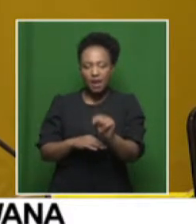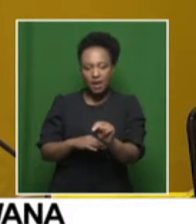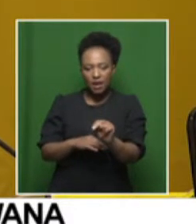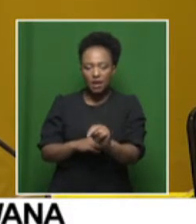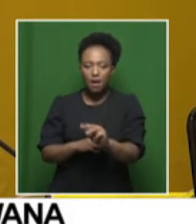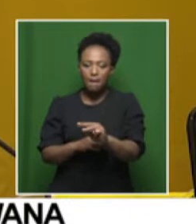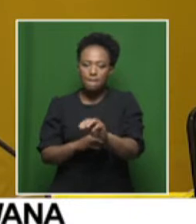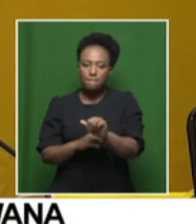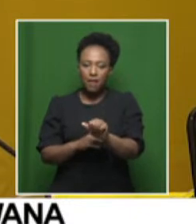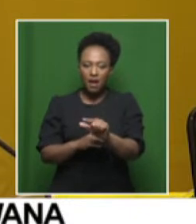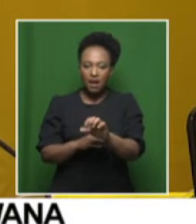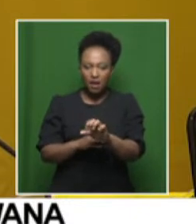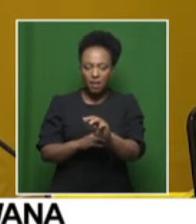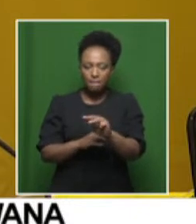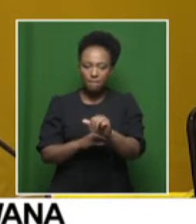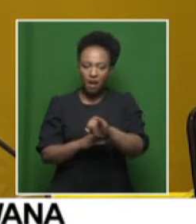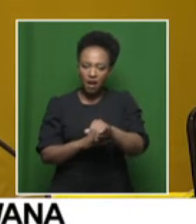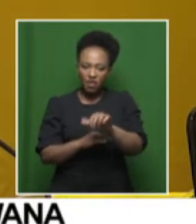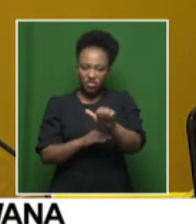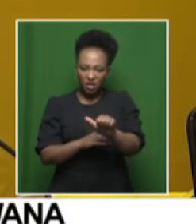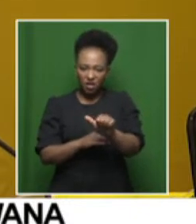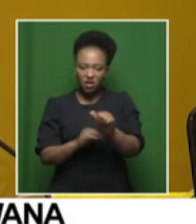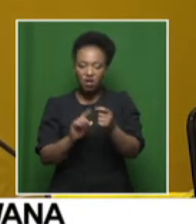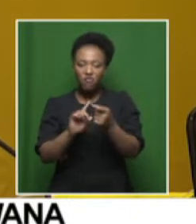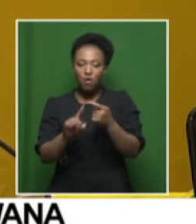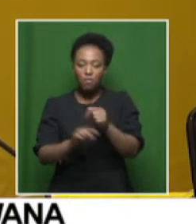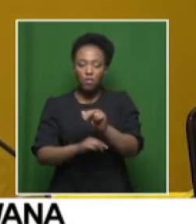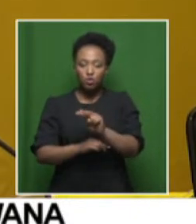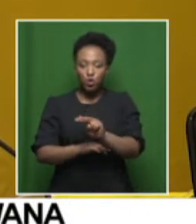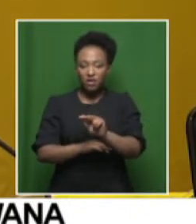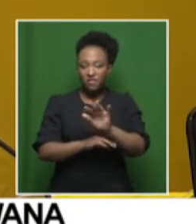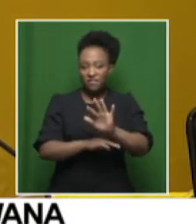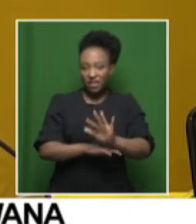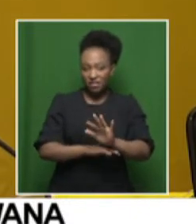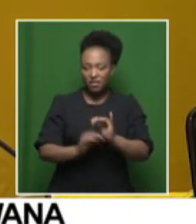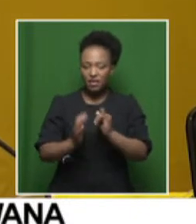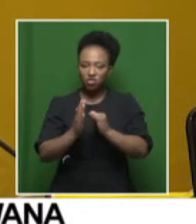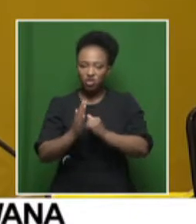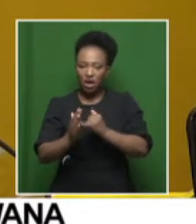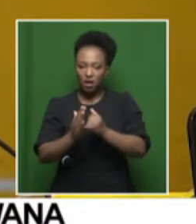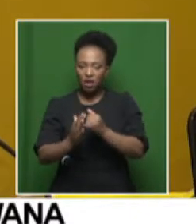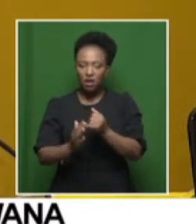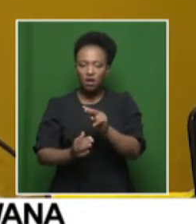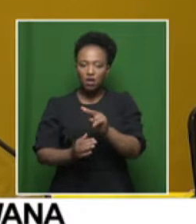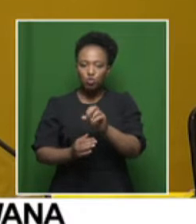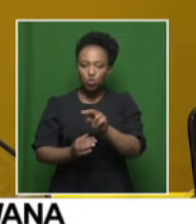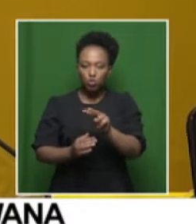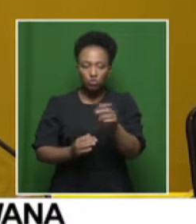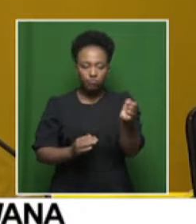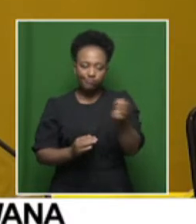Malimaja, with effect from the 25th of January 2022.